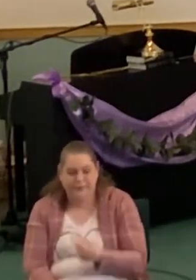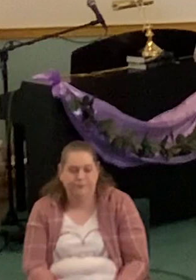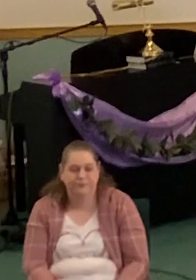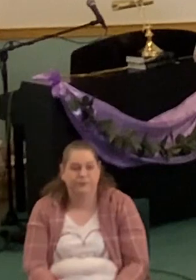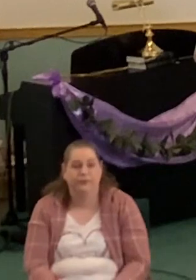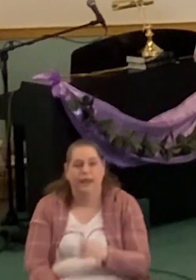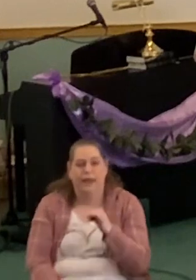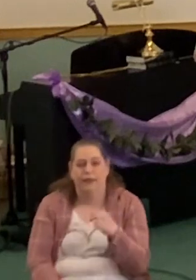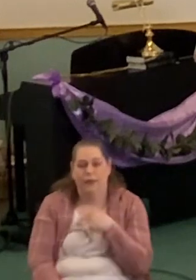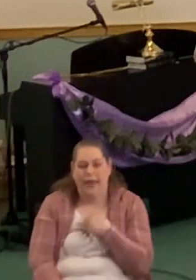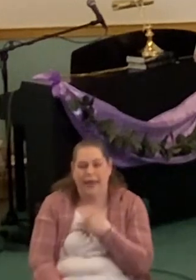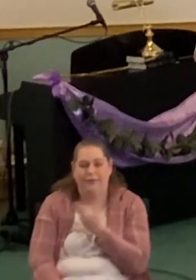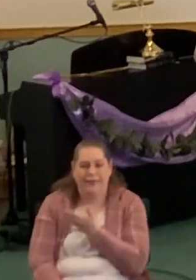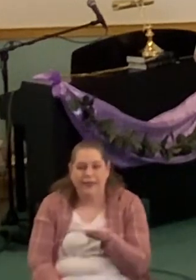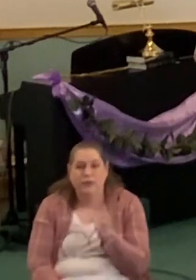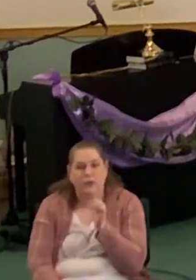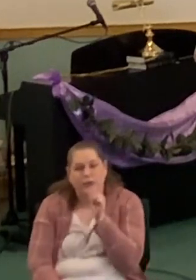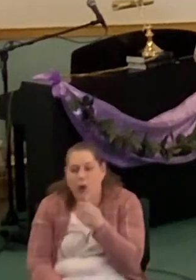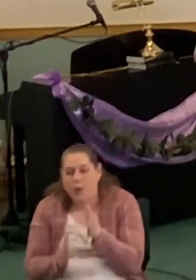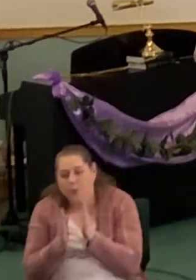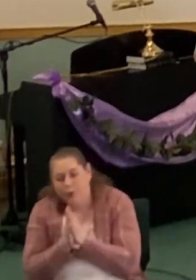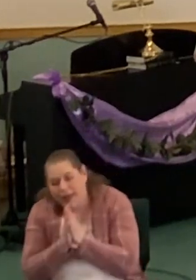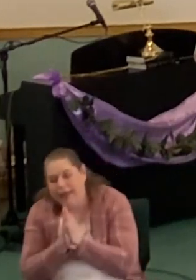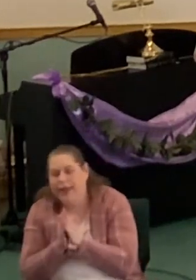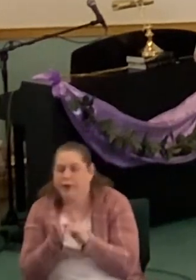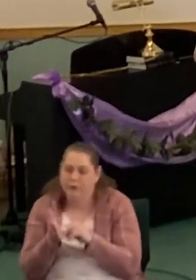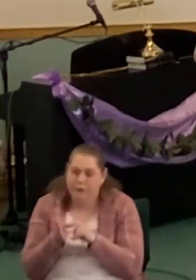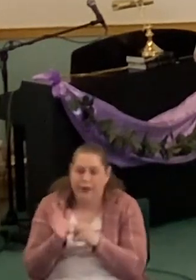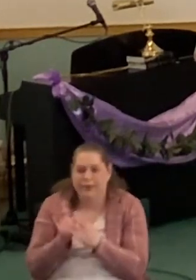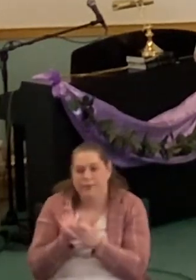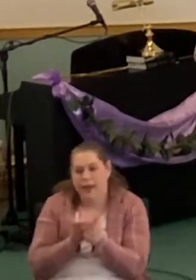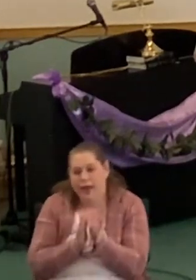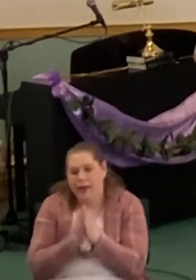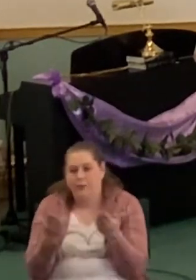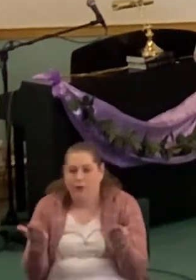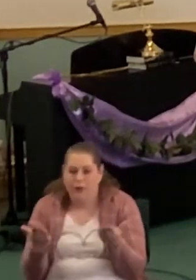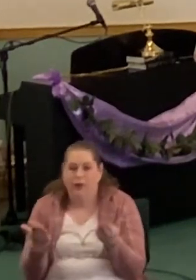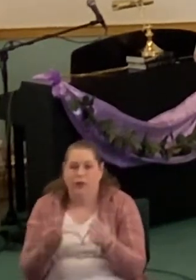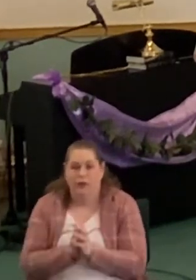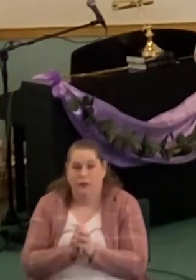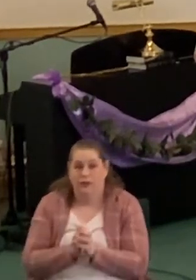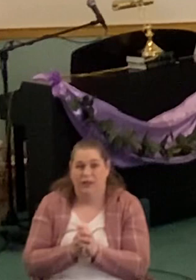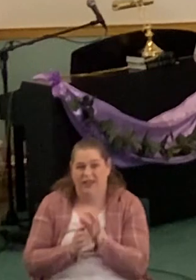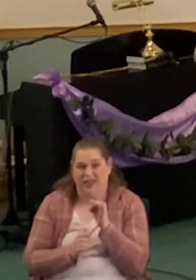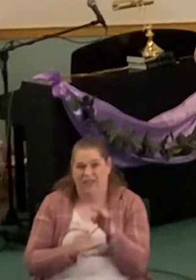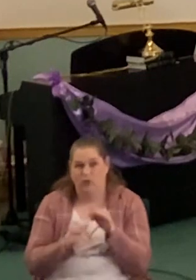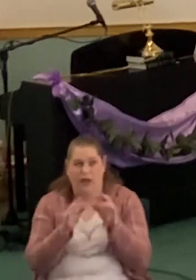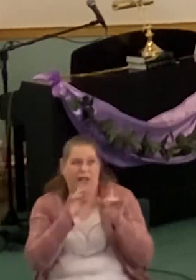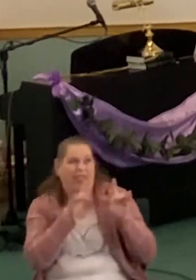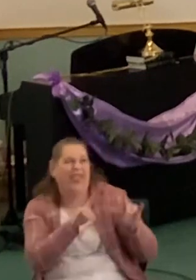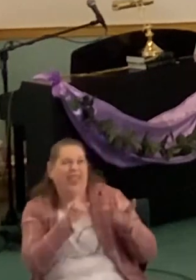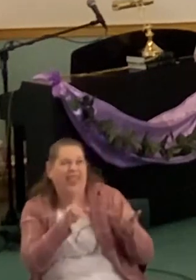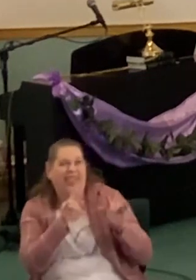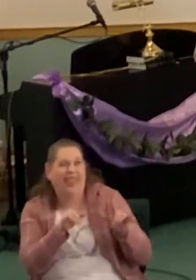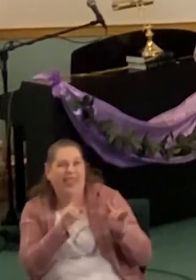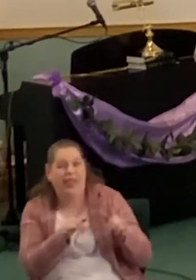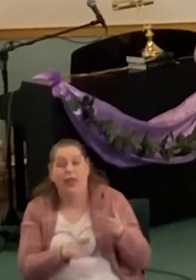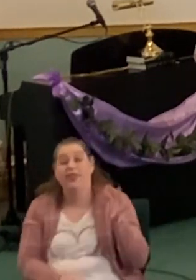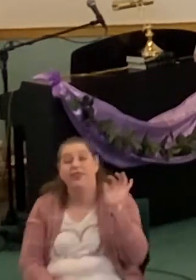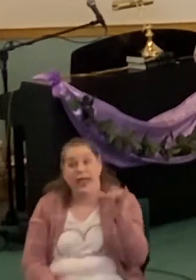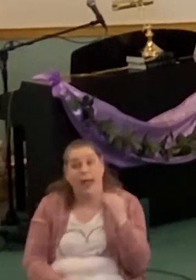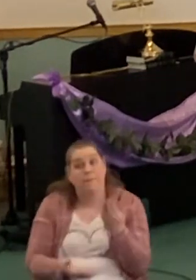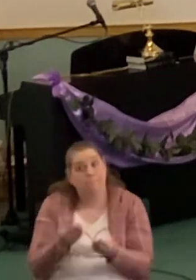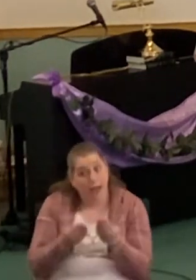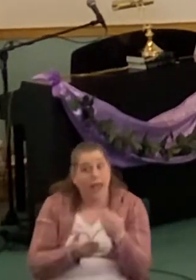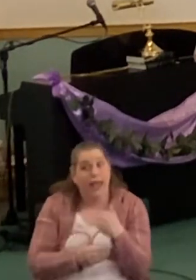those subtle things like we don't pray or read our Bible, those are fine. We love God. If we taunt him and mock him and blaspheme him, that might